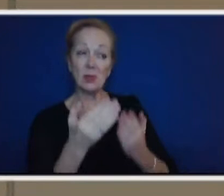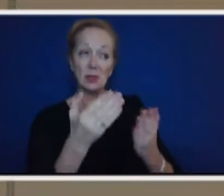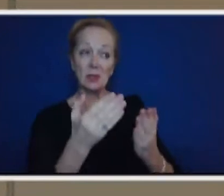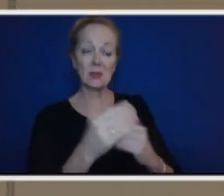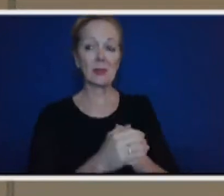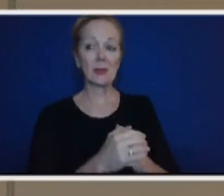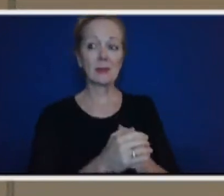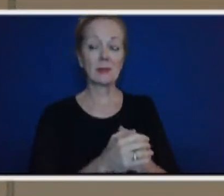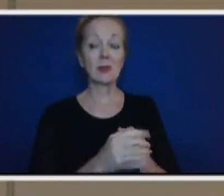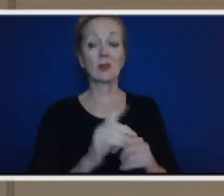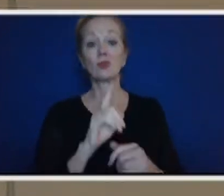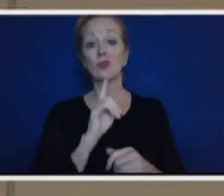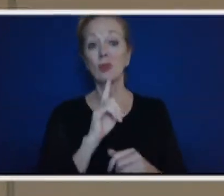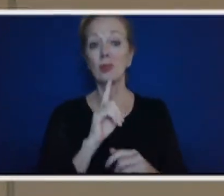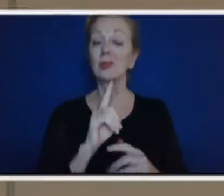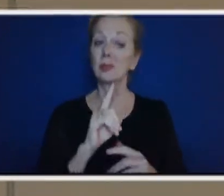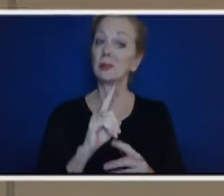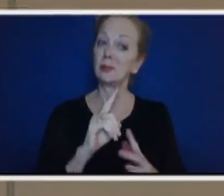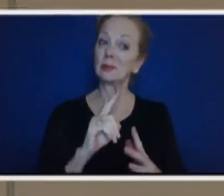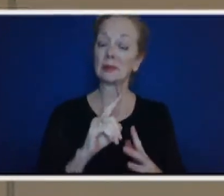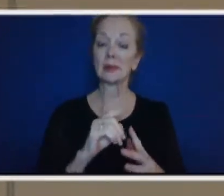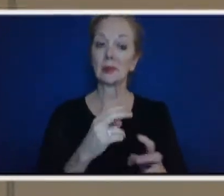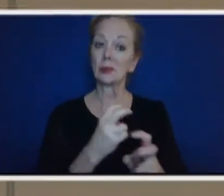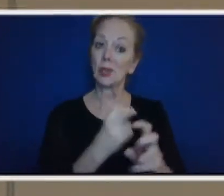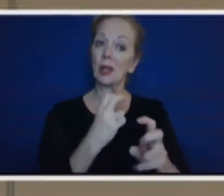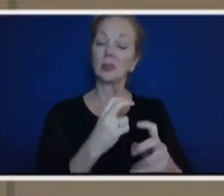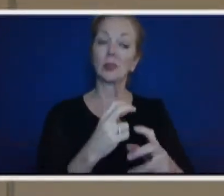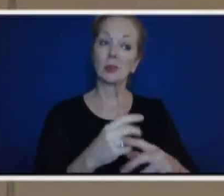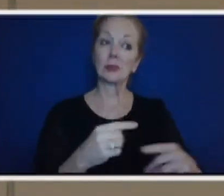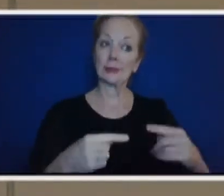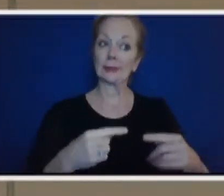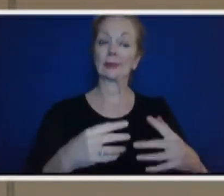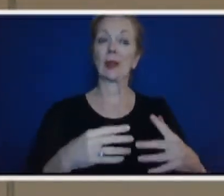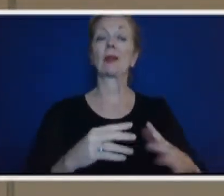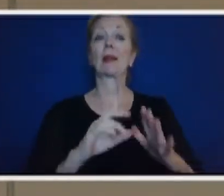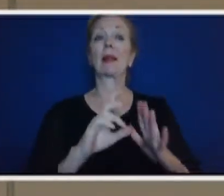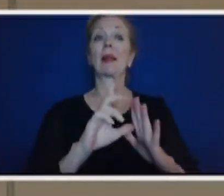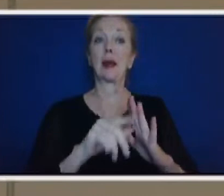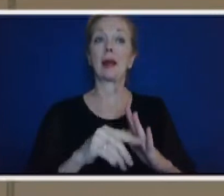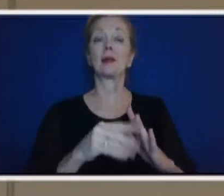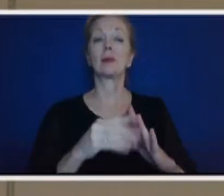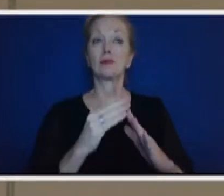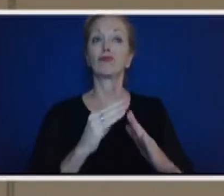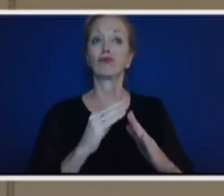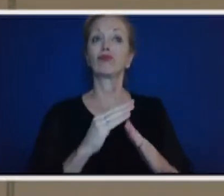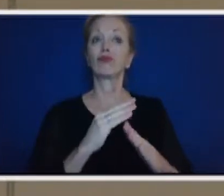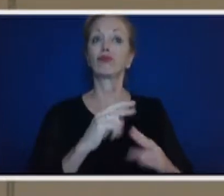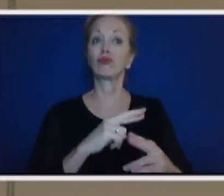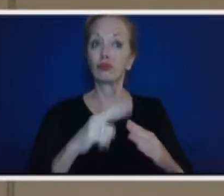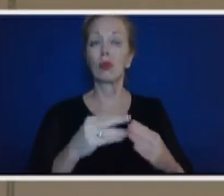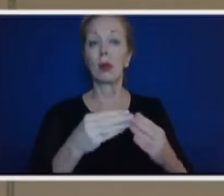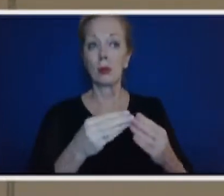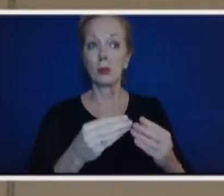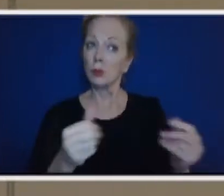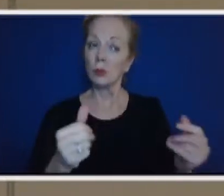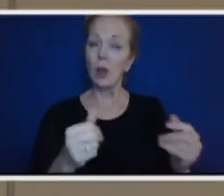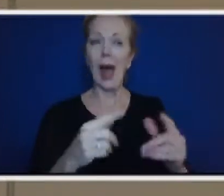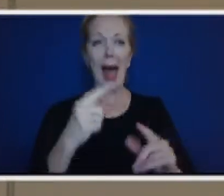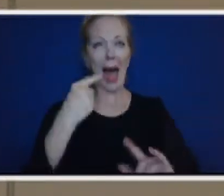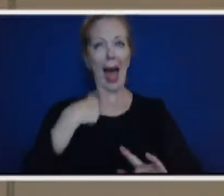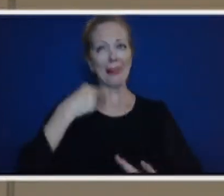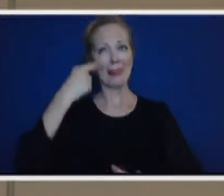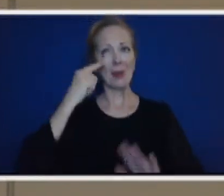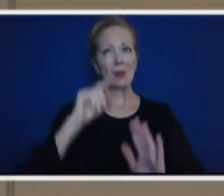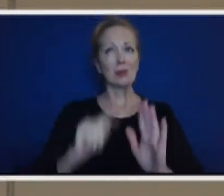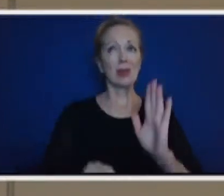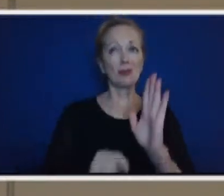very contentious, and I think ultimately we got to a pretty good place. I think it was the tallest building outside